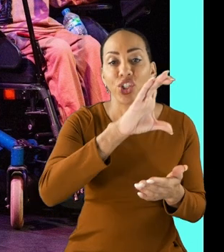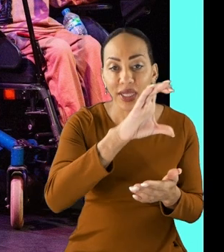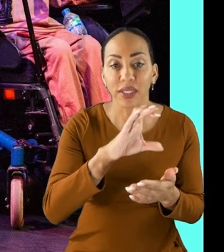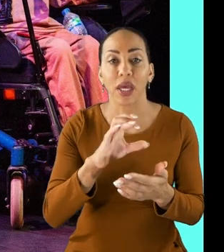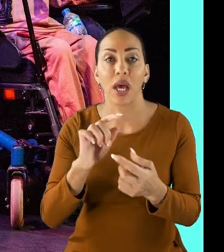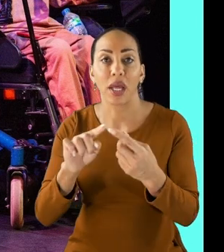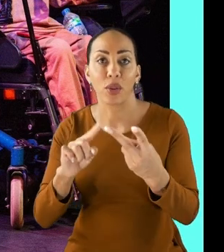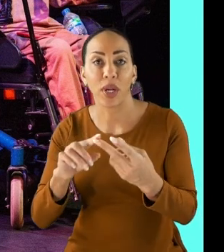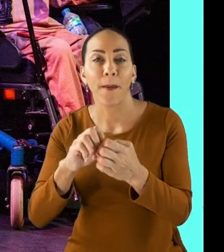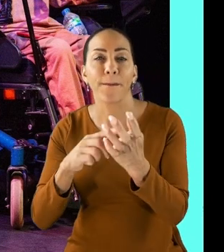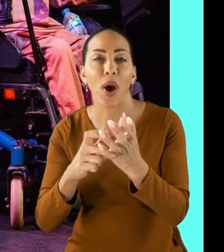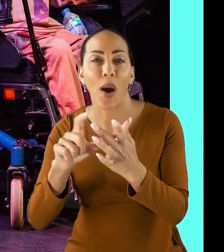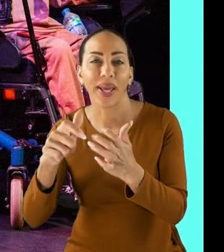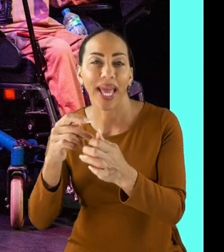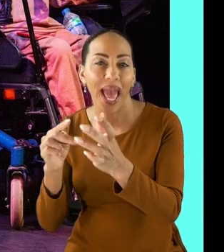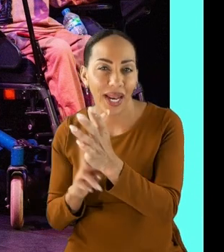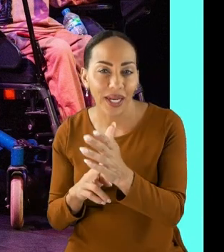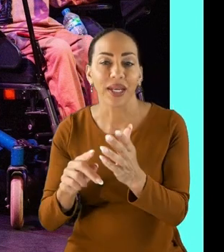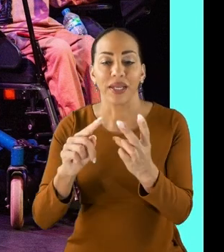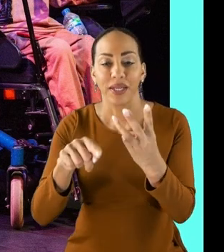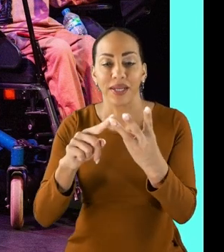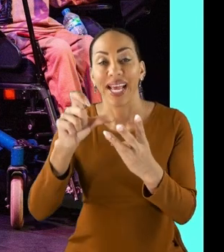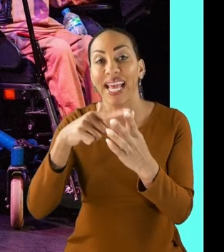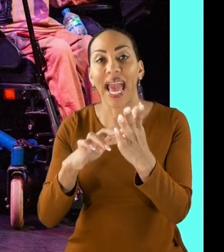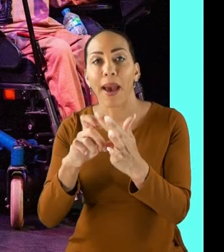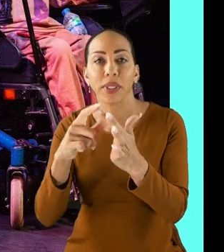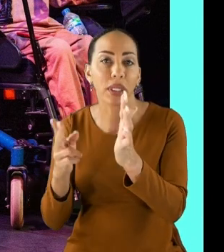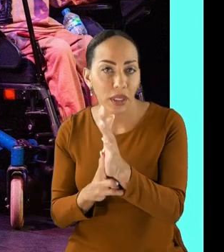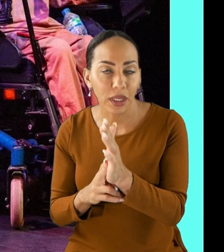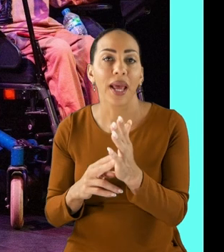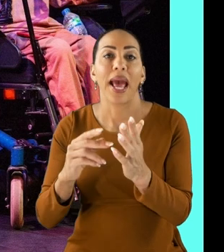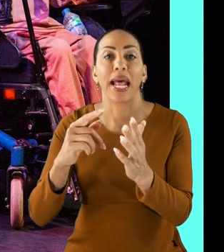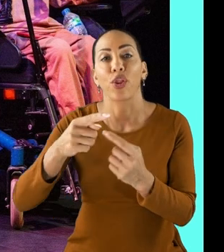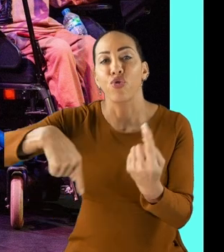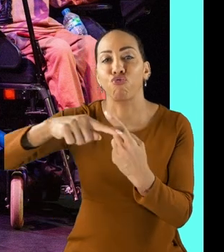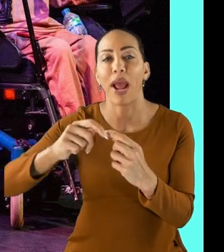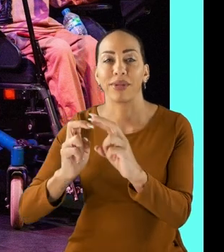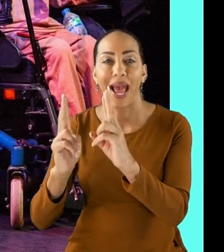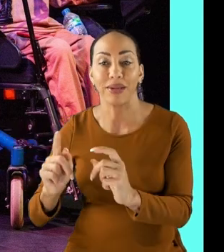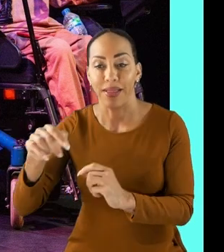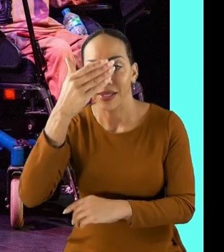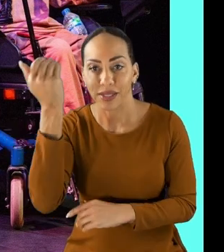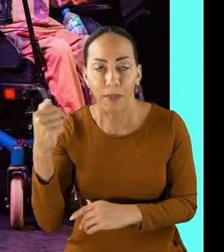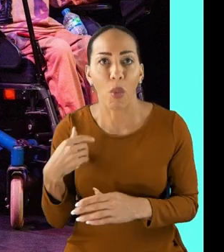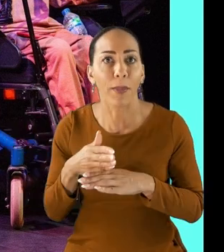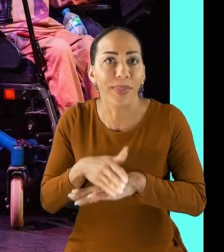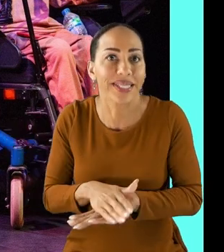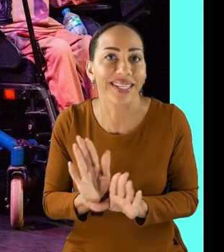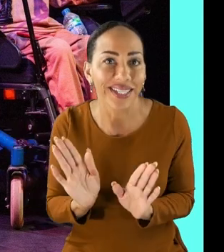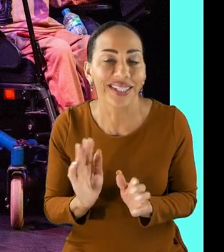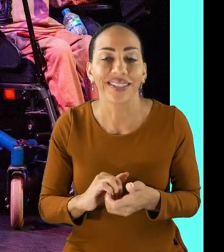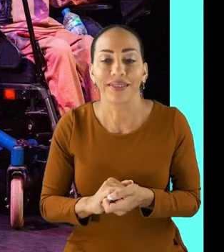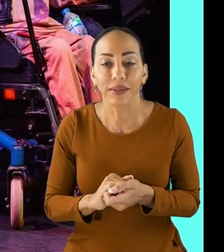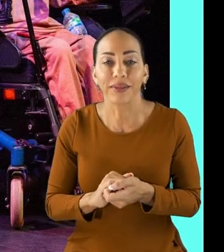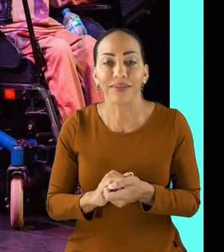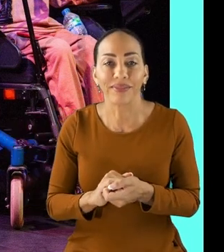this autumn. We've got Camden People's Theatre this spring. We've got the Roundhouse this summer. So we've got a busy schedule, but